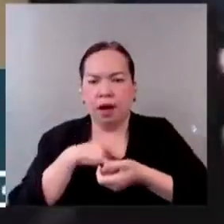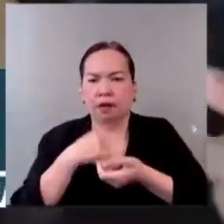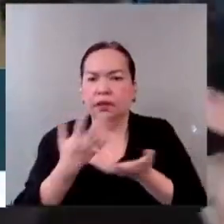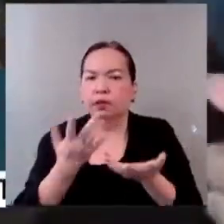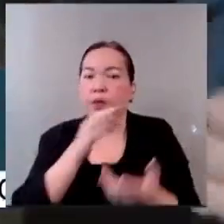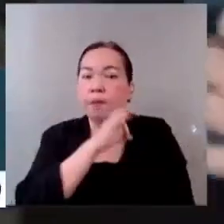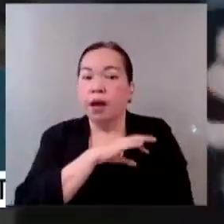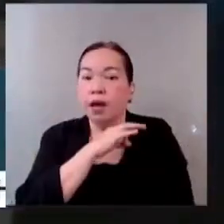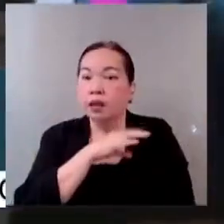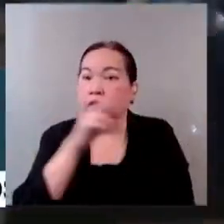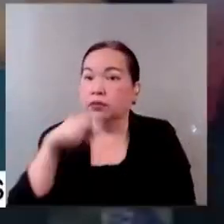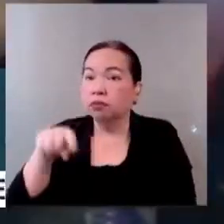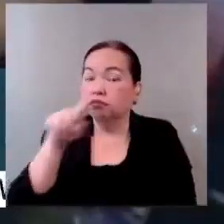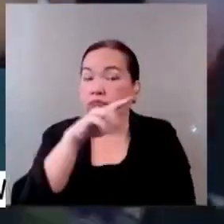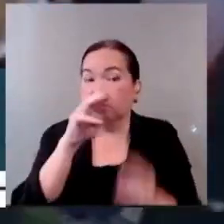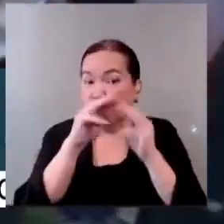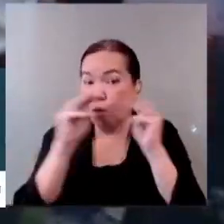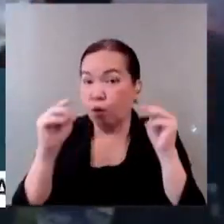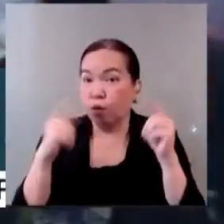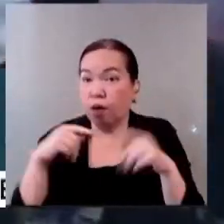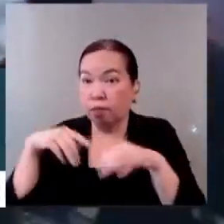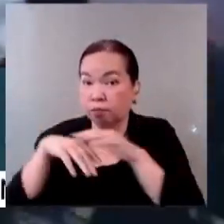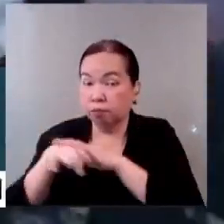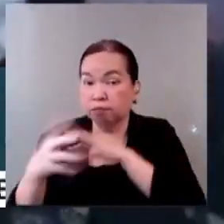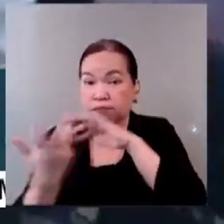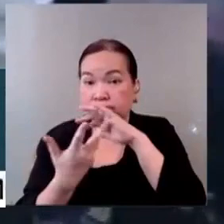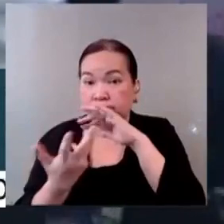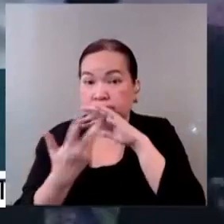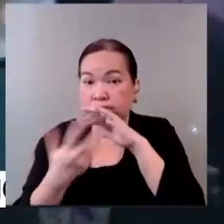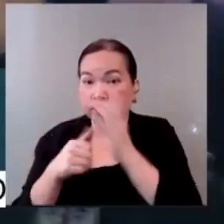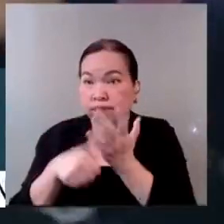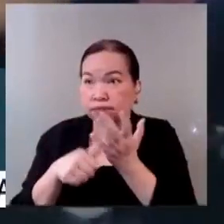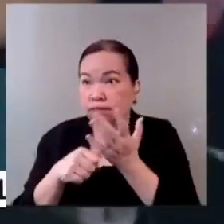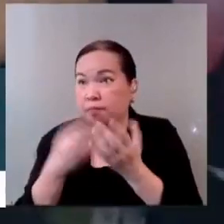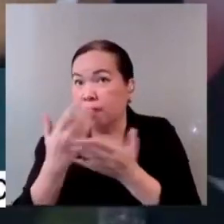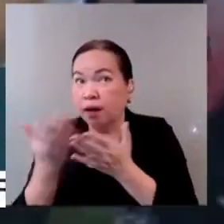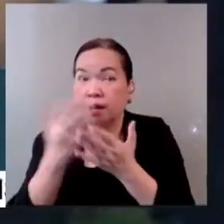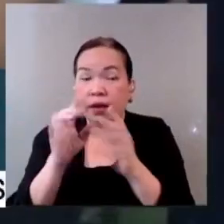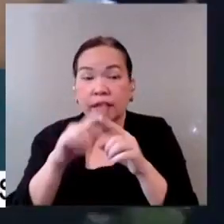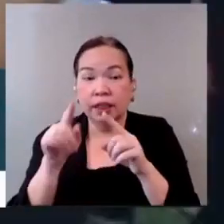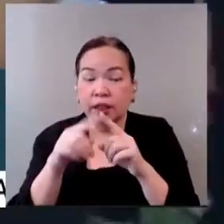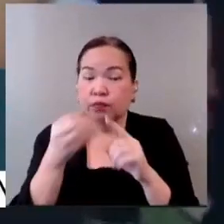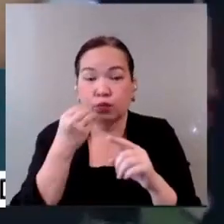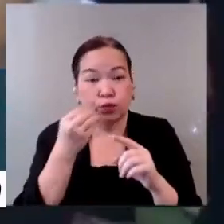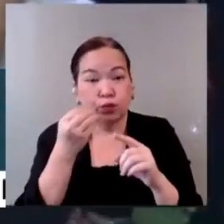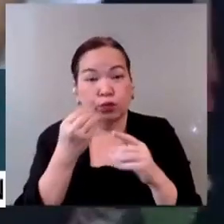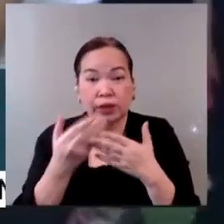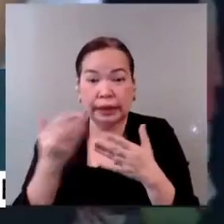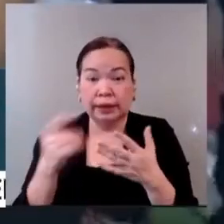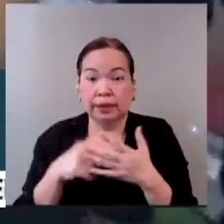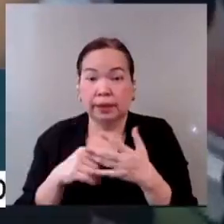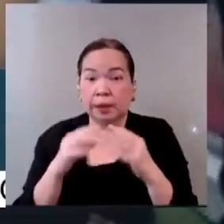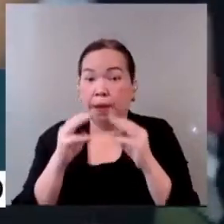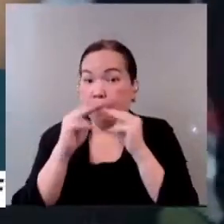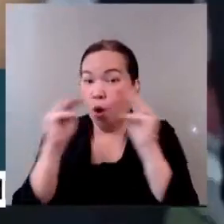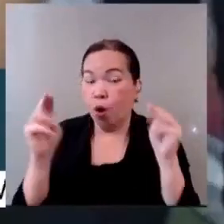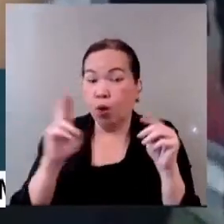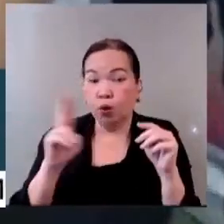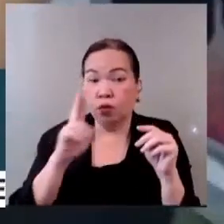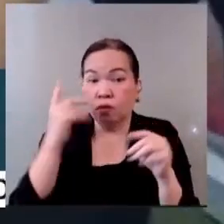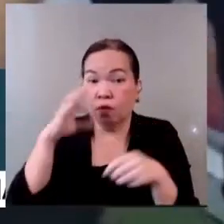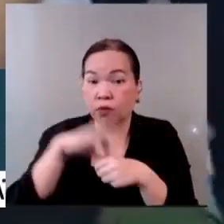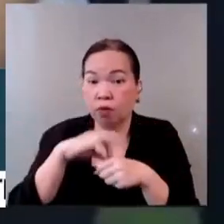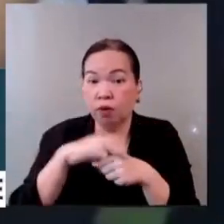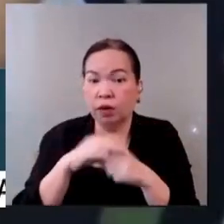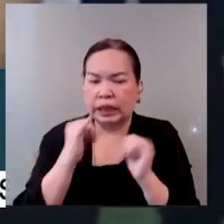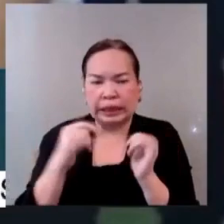since more people will flock to their establishments and spend on food and other merchandise. The specific malls which will be used for voting are still to